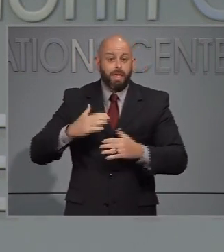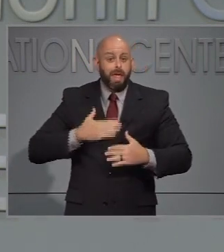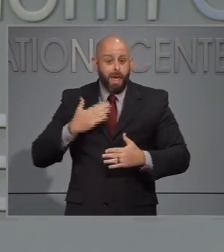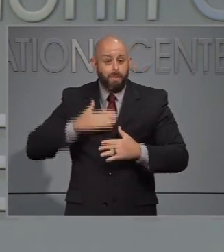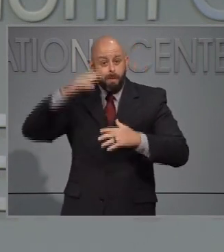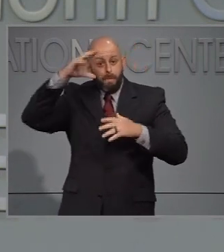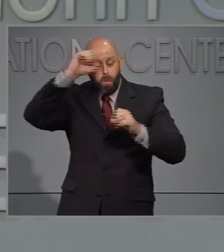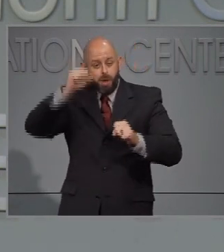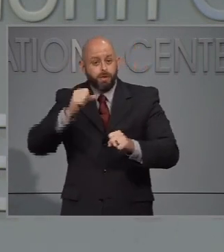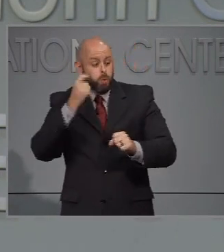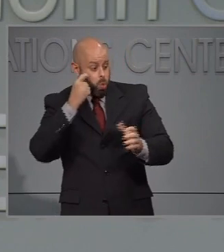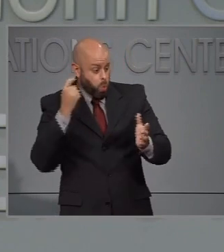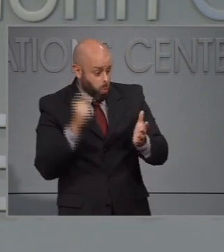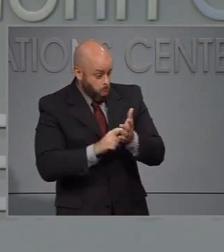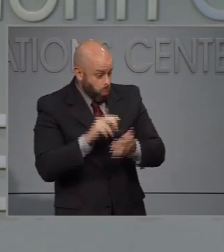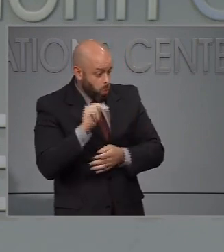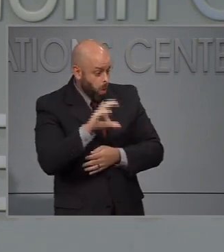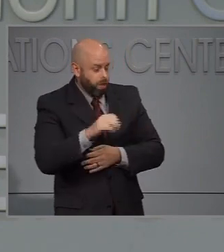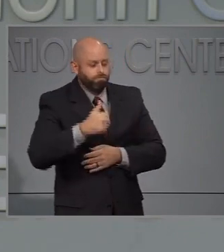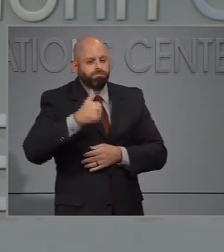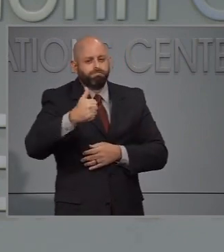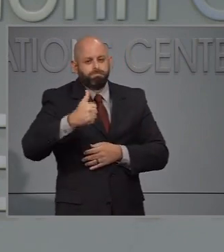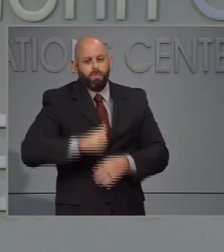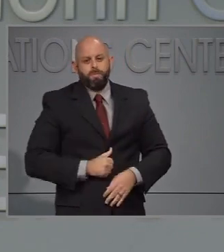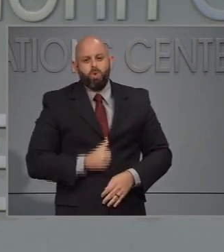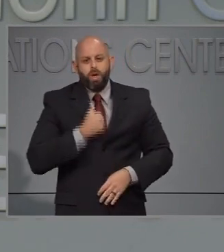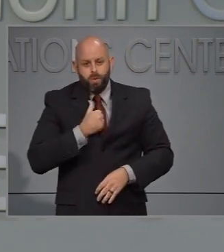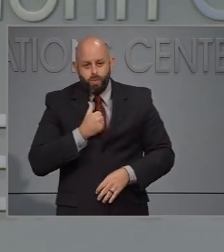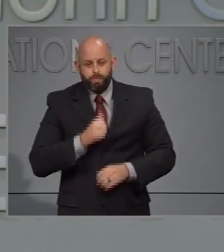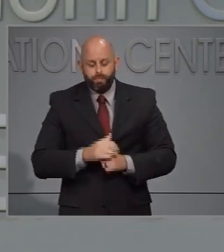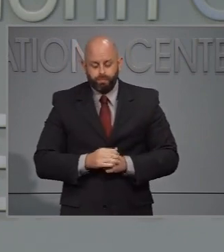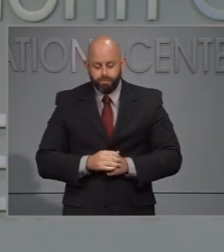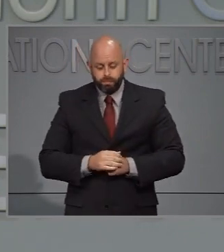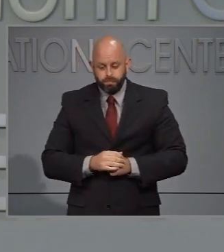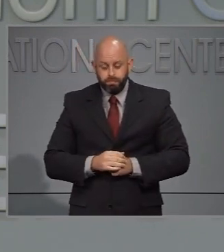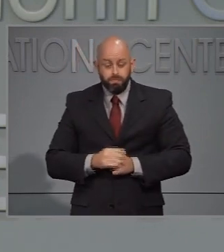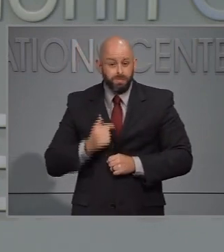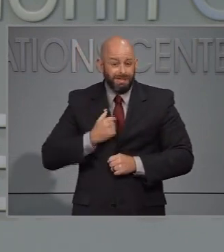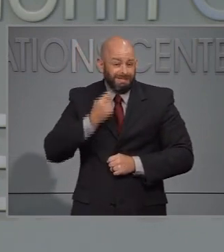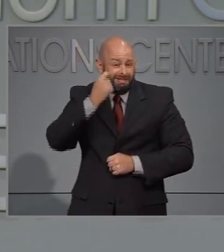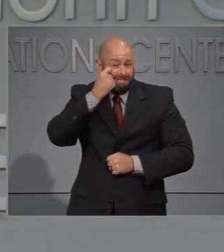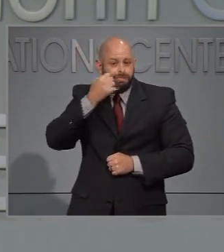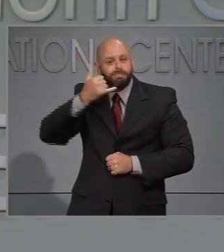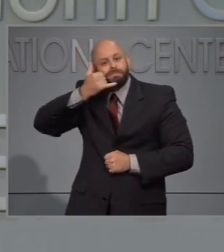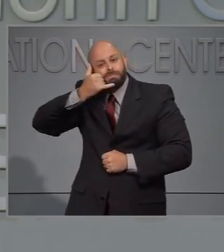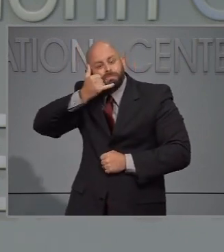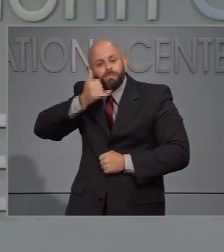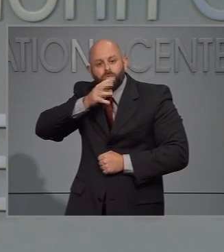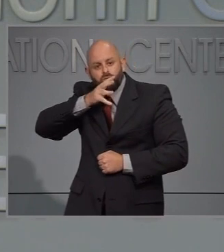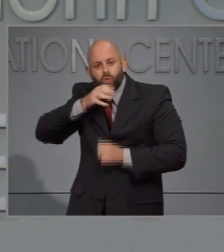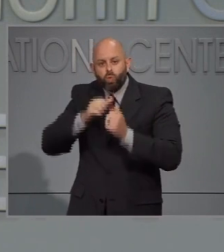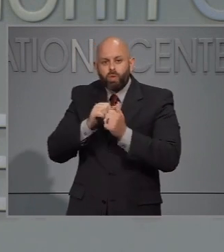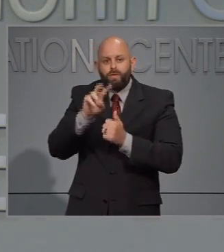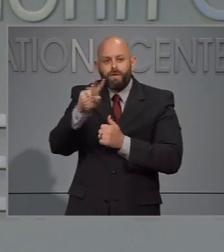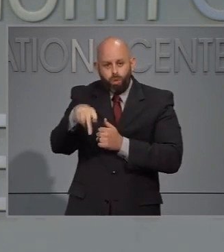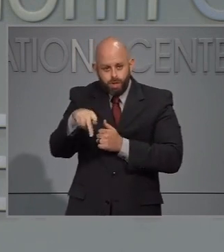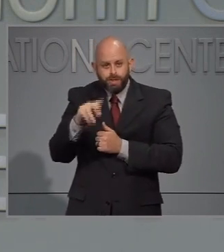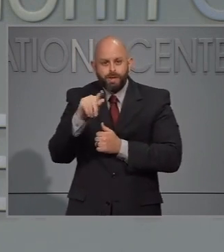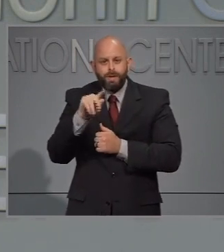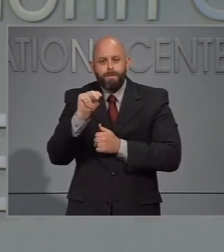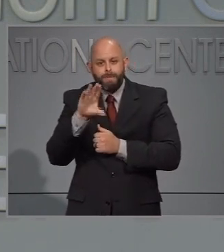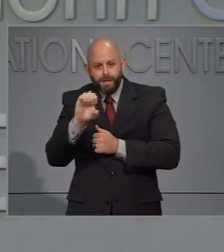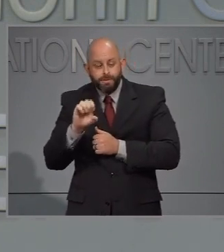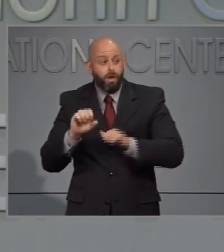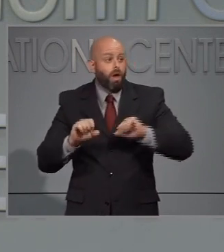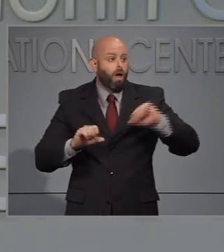be a part of it. I was just on the phone with Vice President Pence and other governors, along with Dr. Birx and